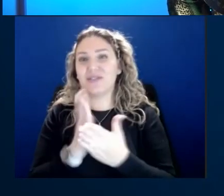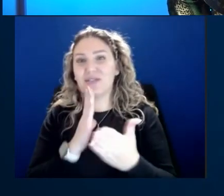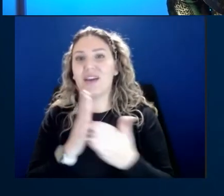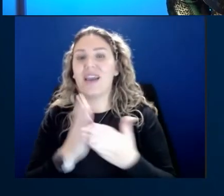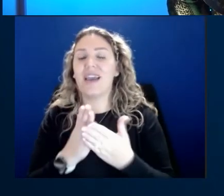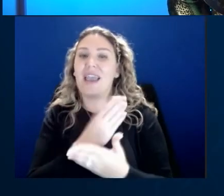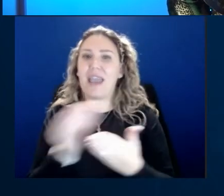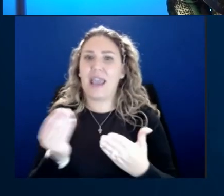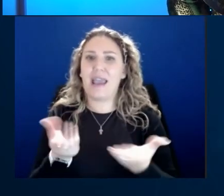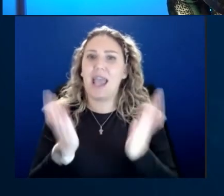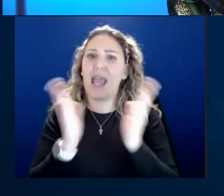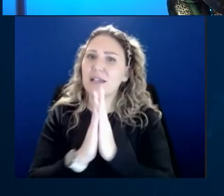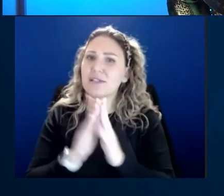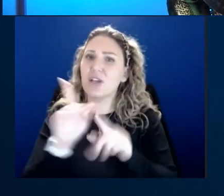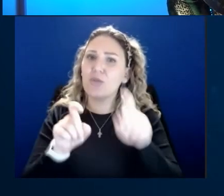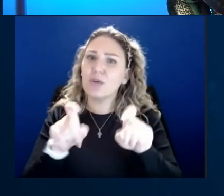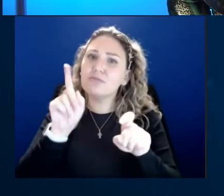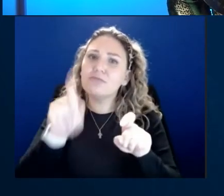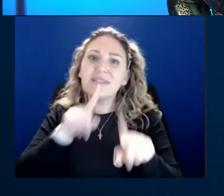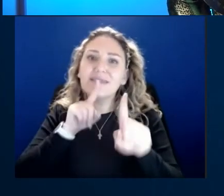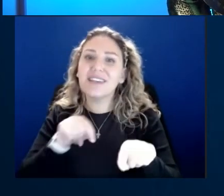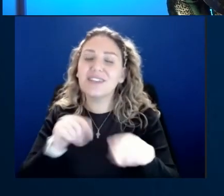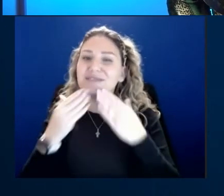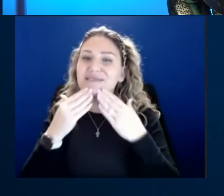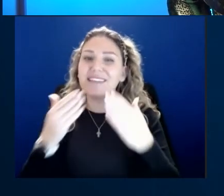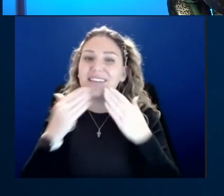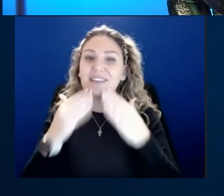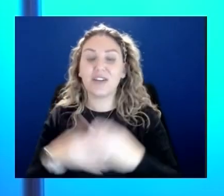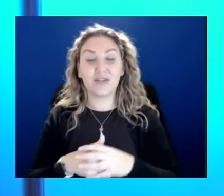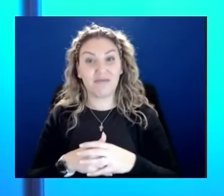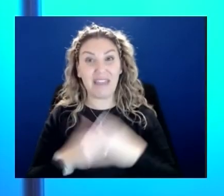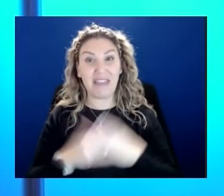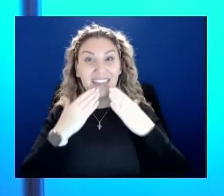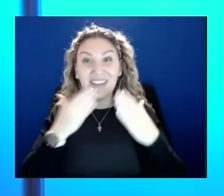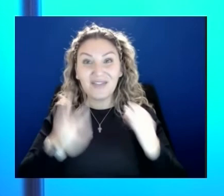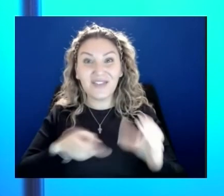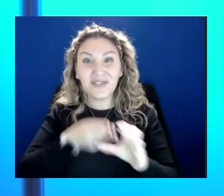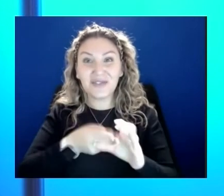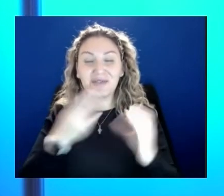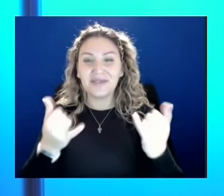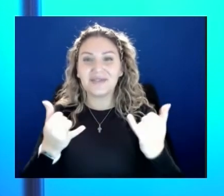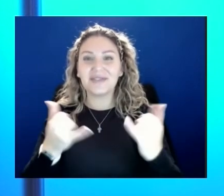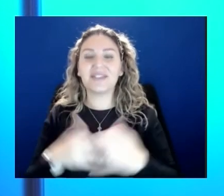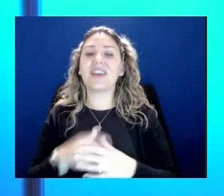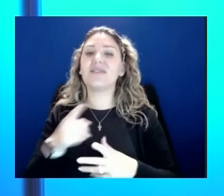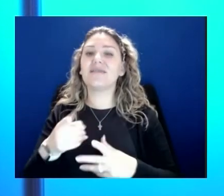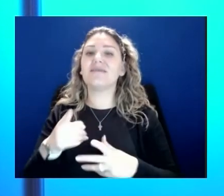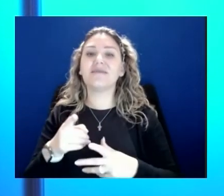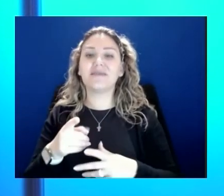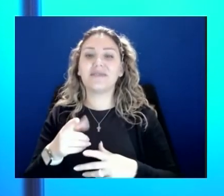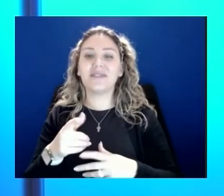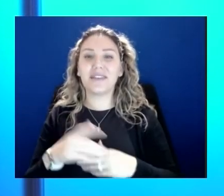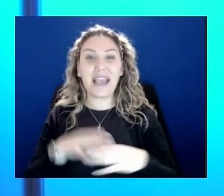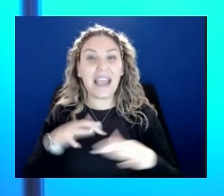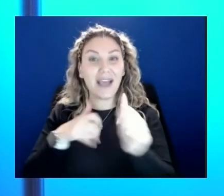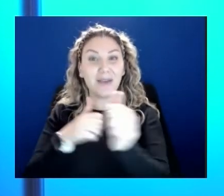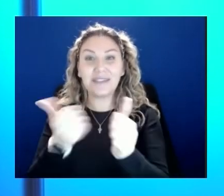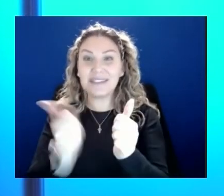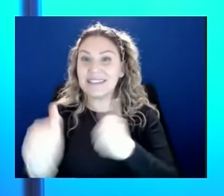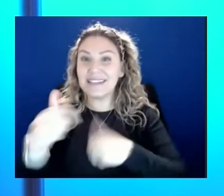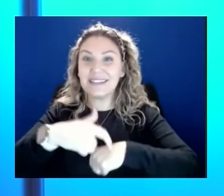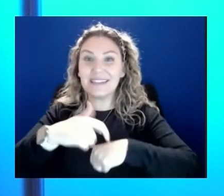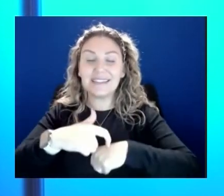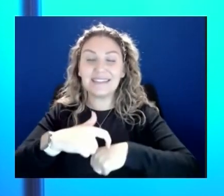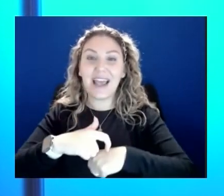advice that we heard today. So. All right, thank you. Okay, thank you all for being with us as well today. Don't forget you can catch our updates anytime by logging on to Facebook, YouTube,